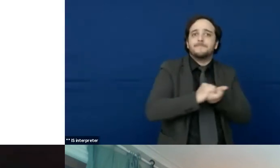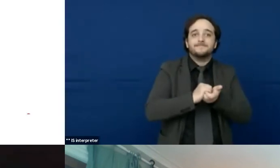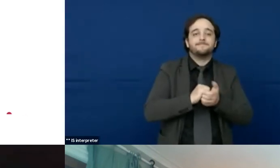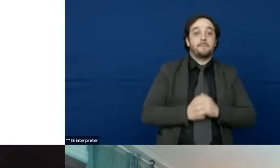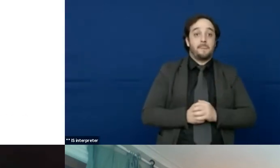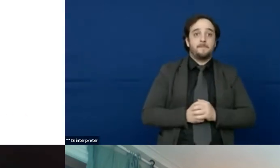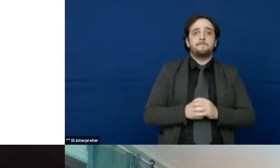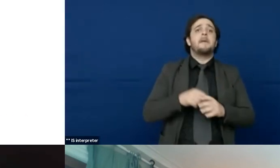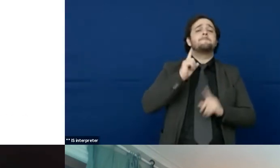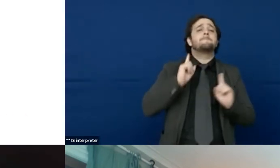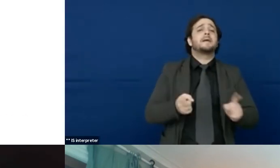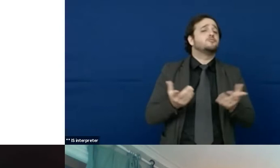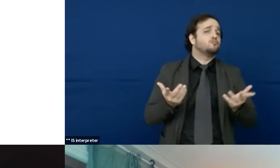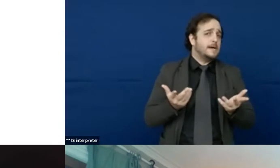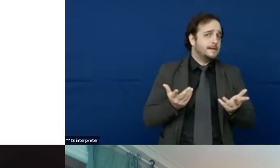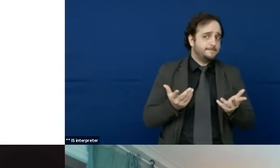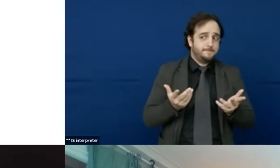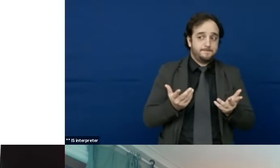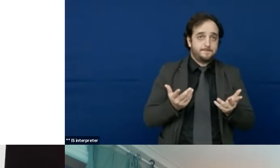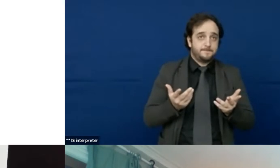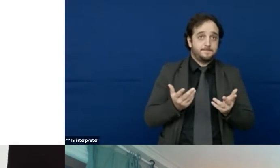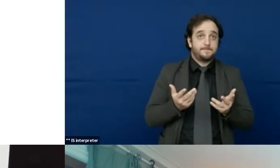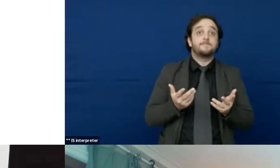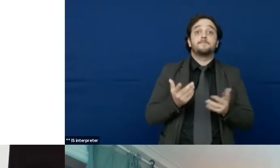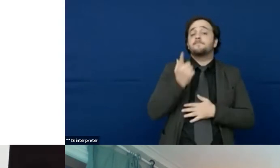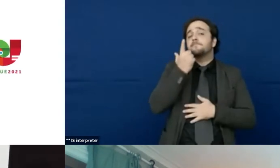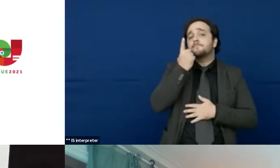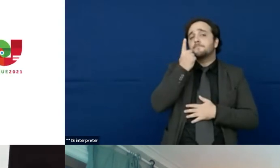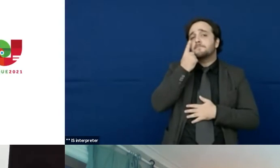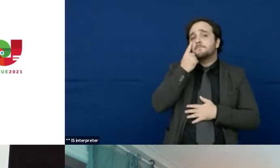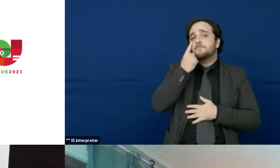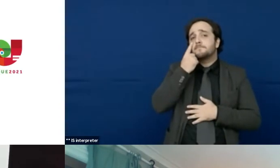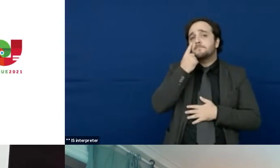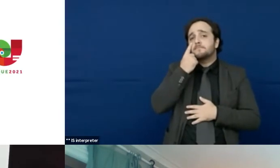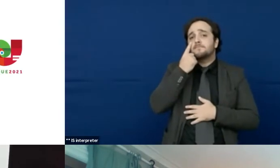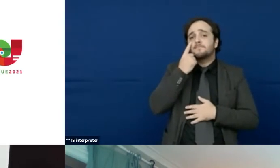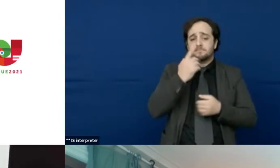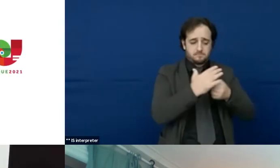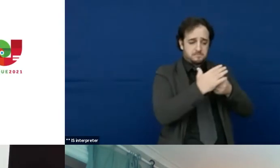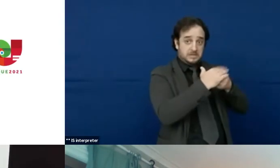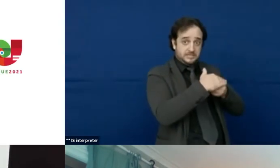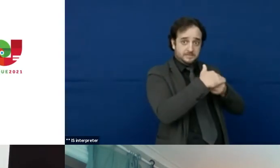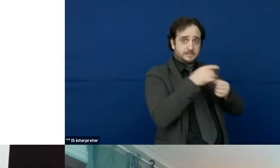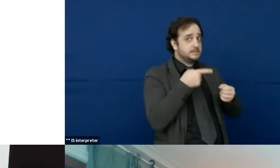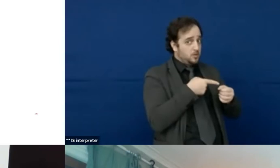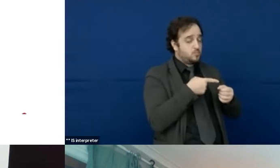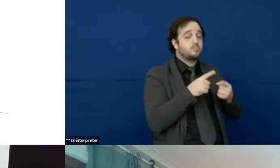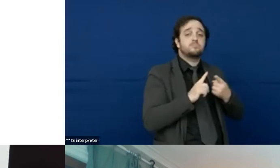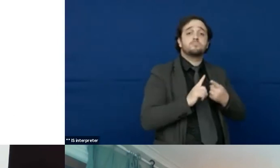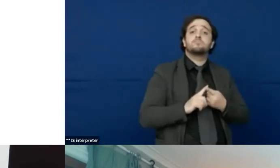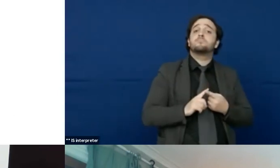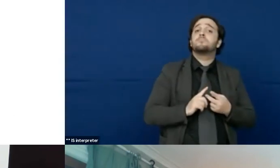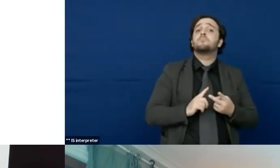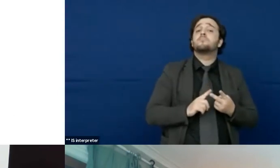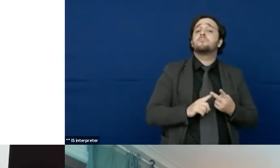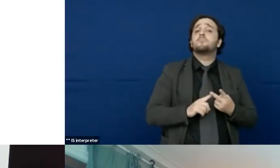of discrimination in a systemic way, they need to be at the center of our interventions.